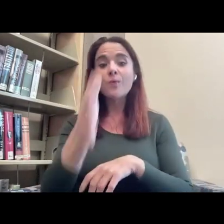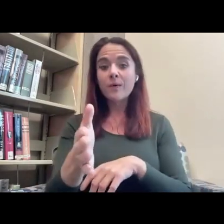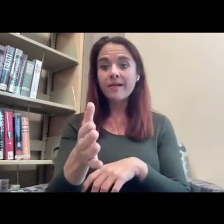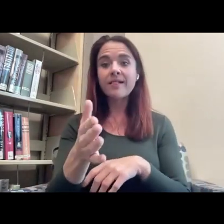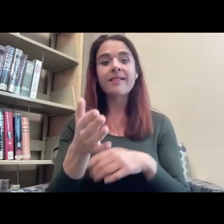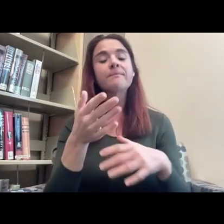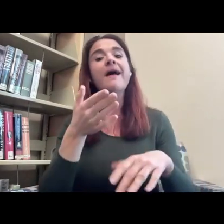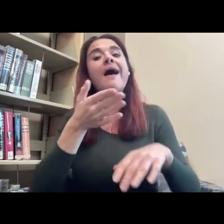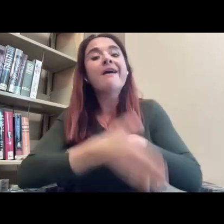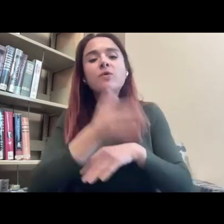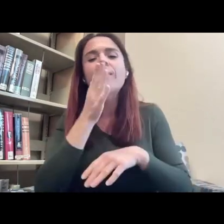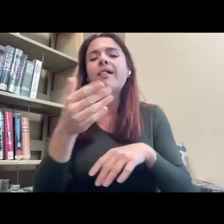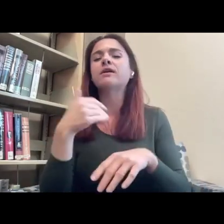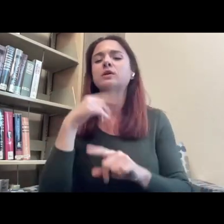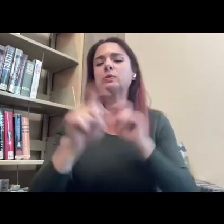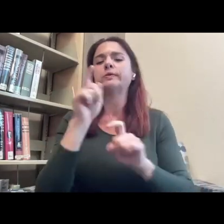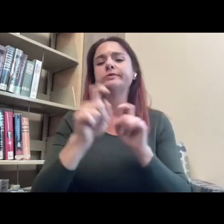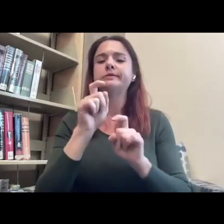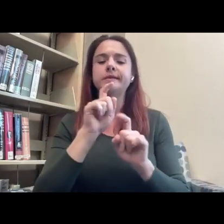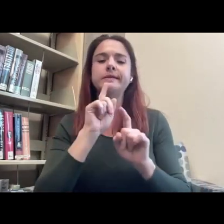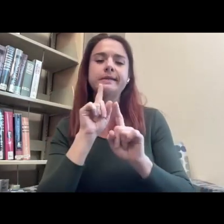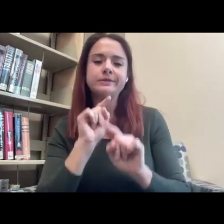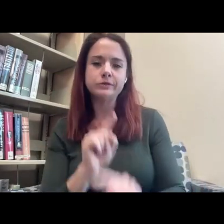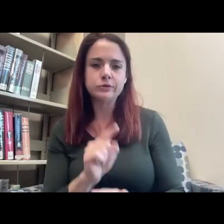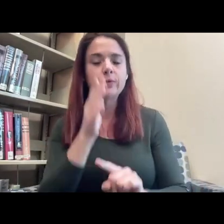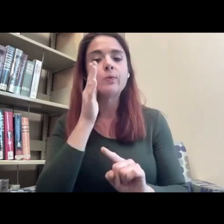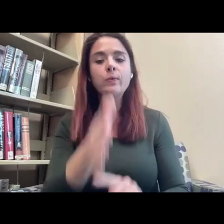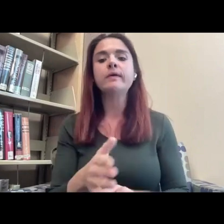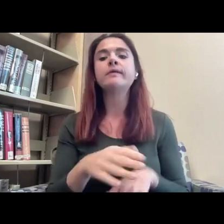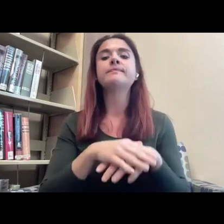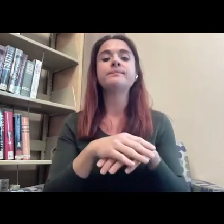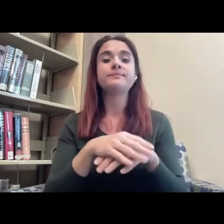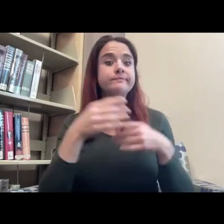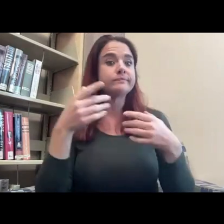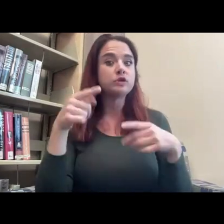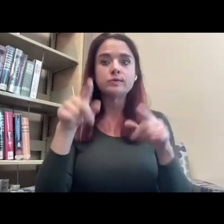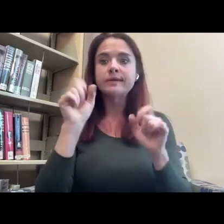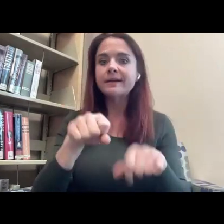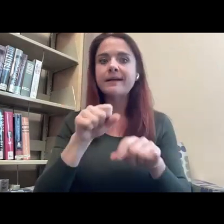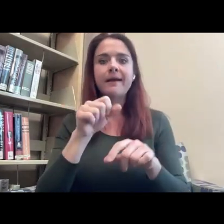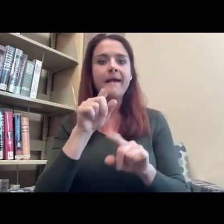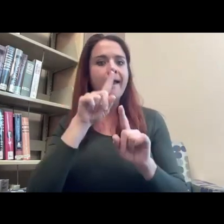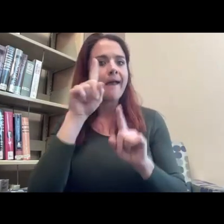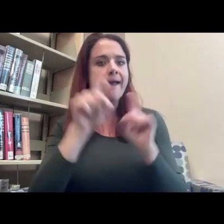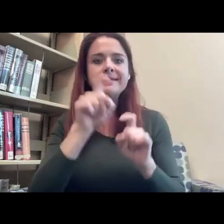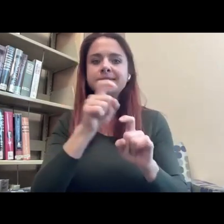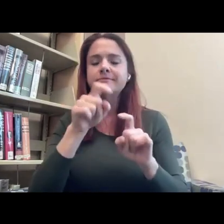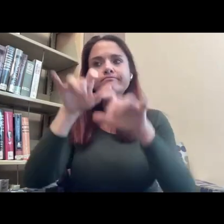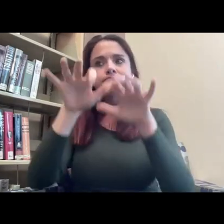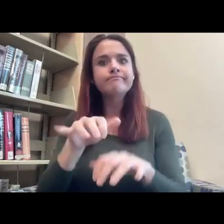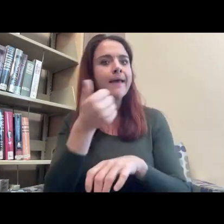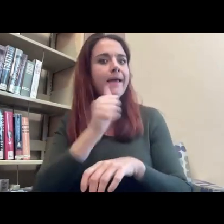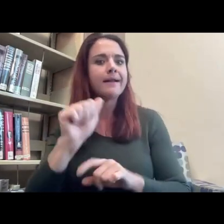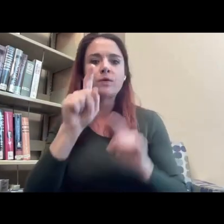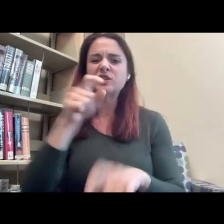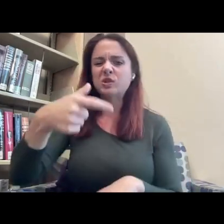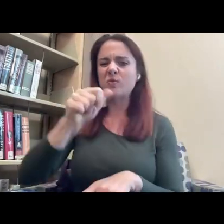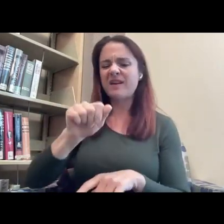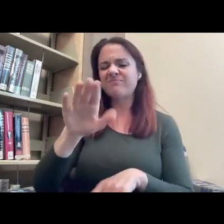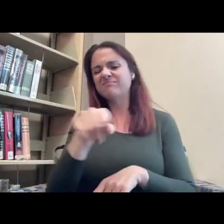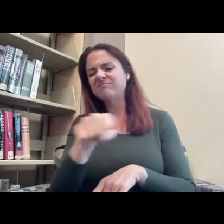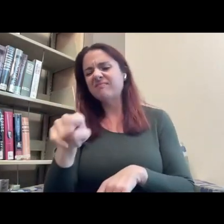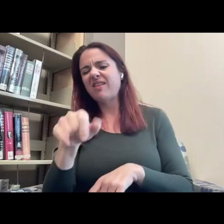a facilitated Q&A session. So throughout this presentation, please feel free to answer any questions into the Q&A box located at the bottom of your